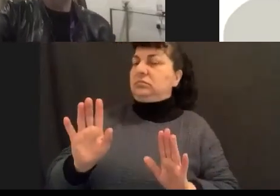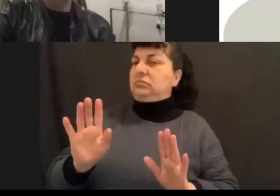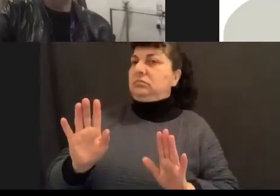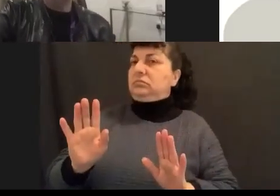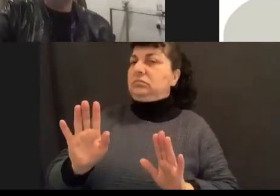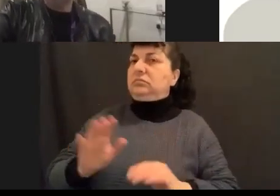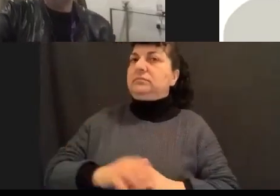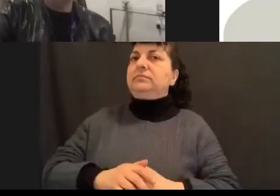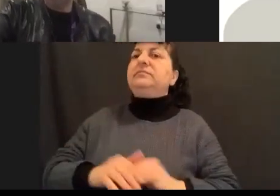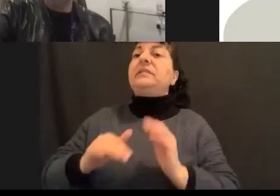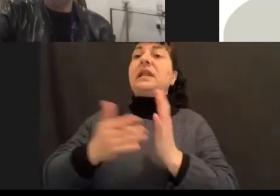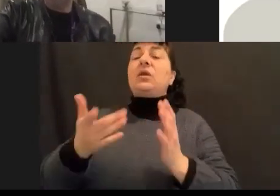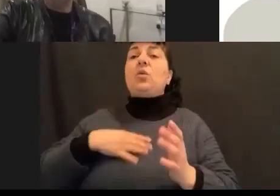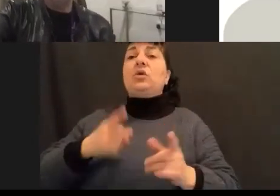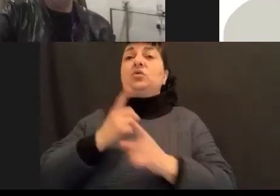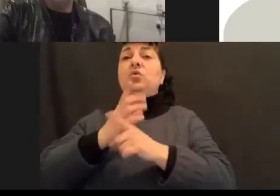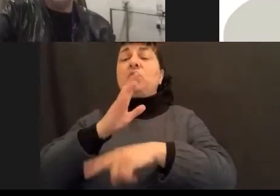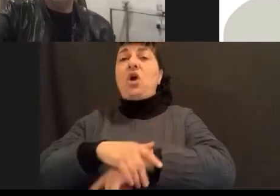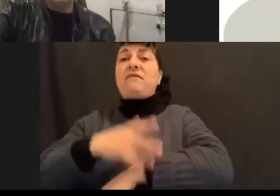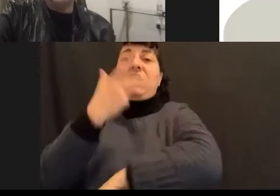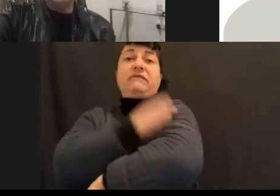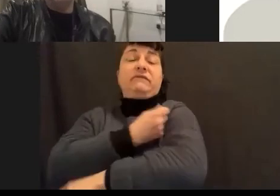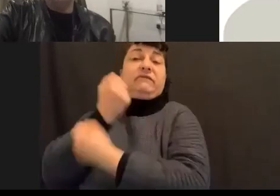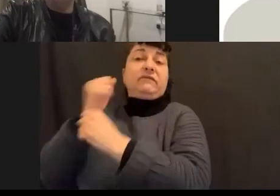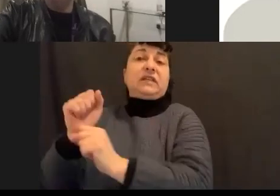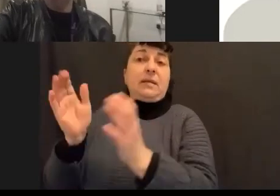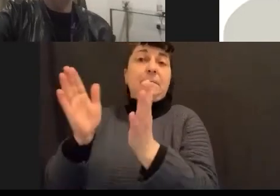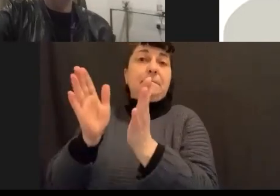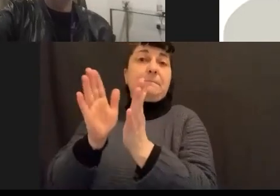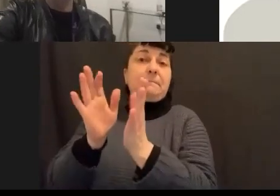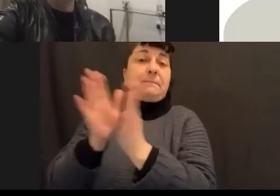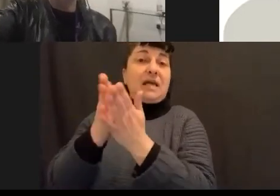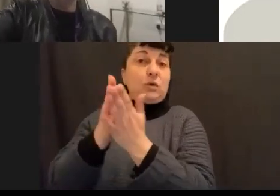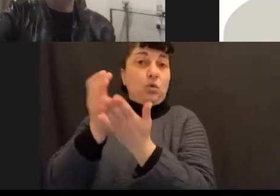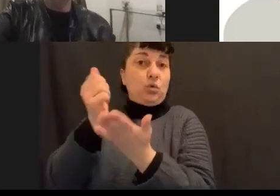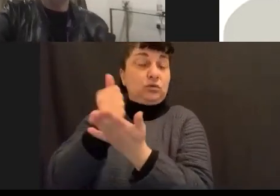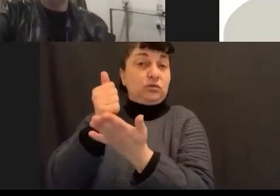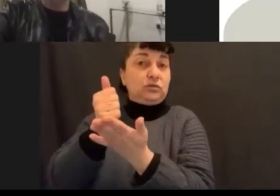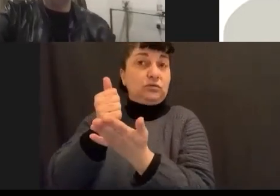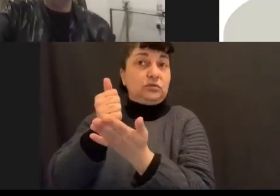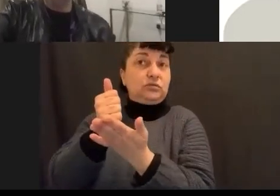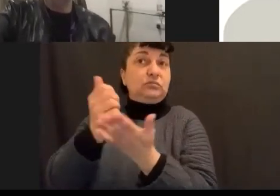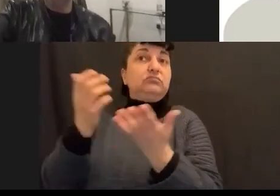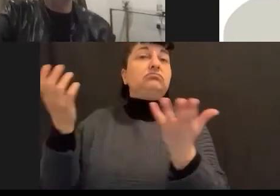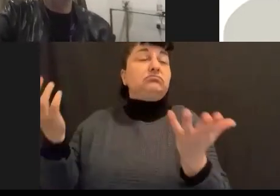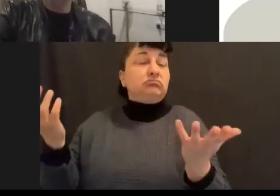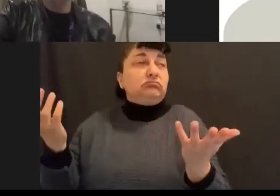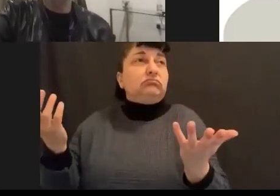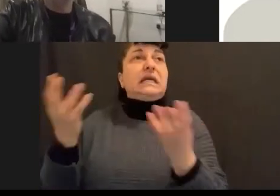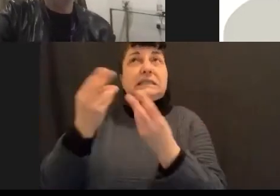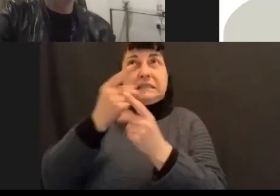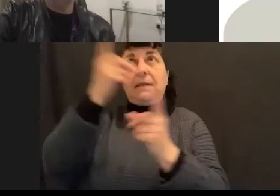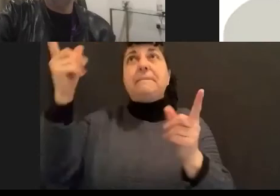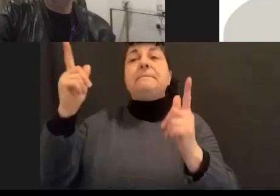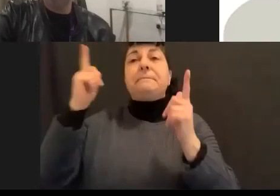are great. They may become legally required. So for example, Qantas is requiring its employees